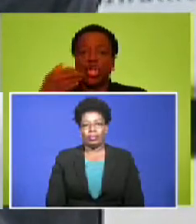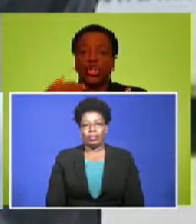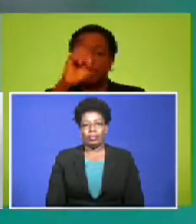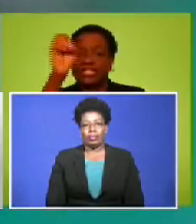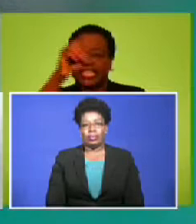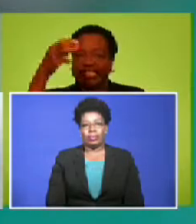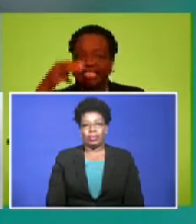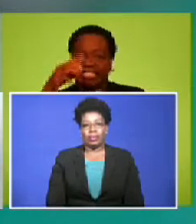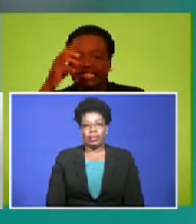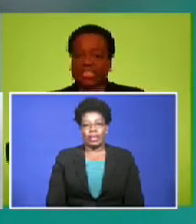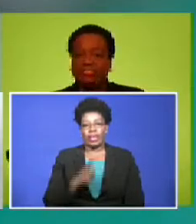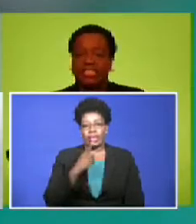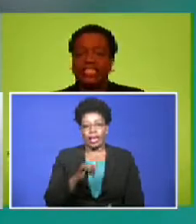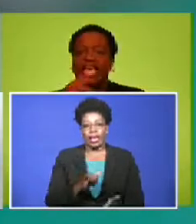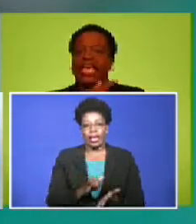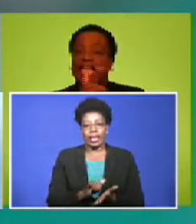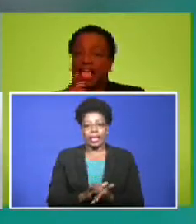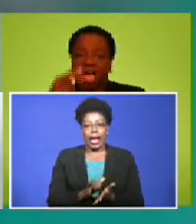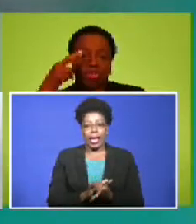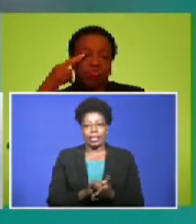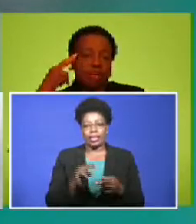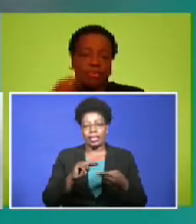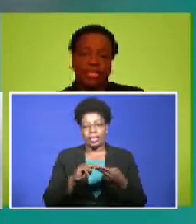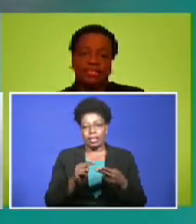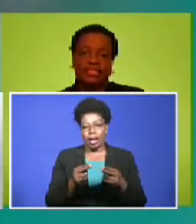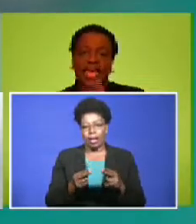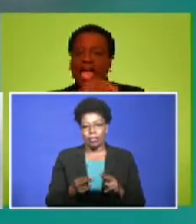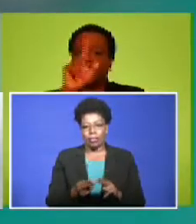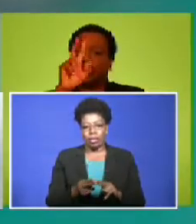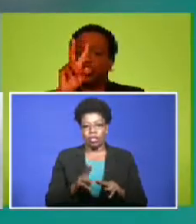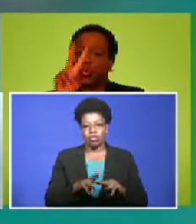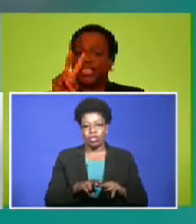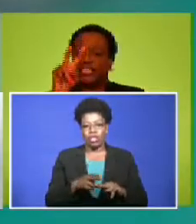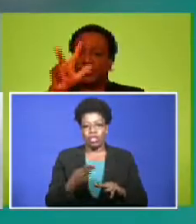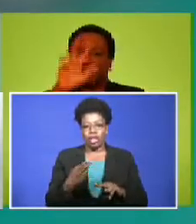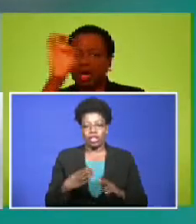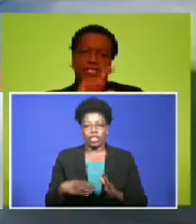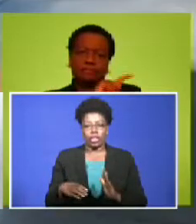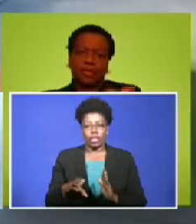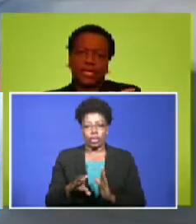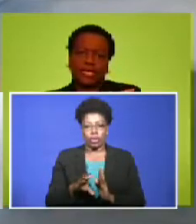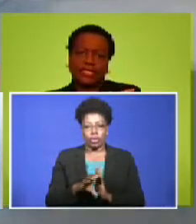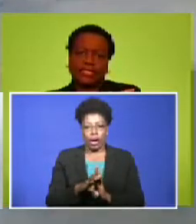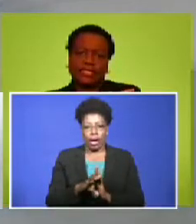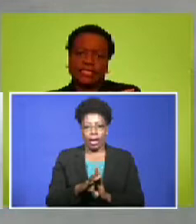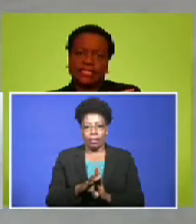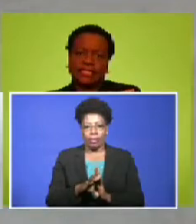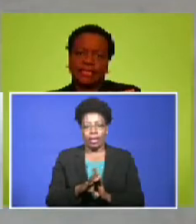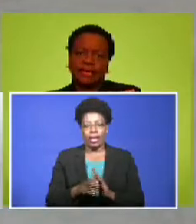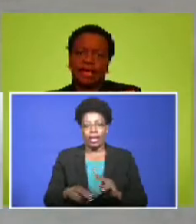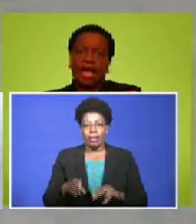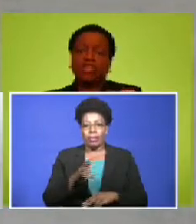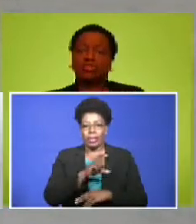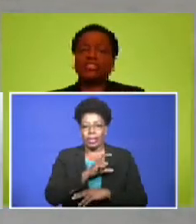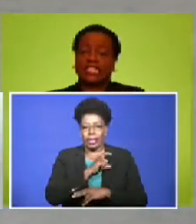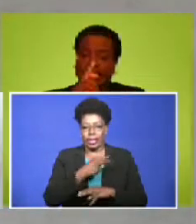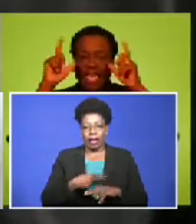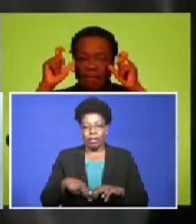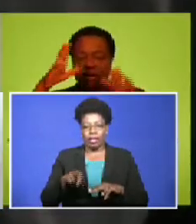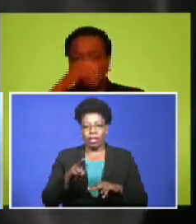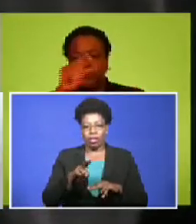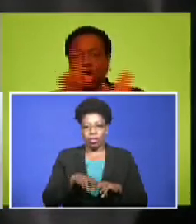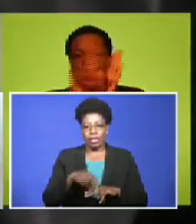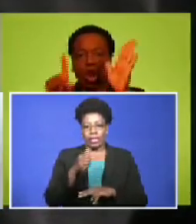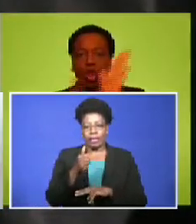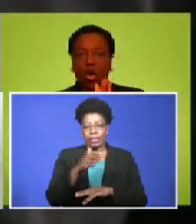justice. Citing recent figures which show a reduction in serious crimes, the Prime Minister said police have stepped up their visibility on the streets,